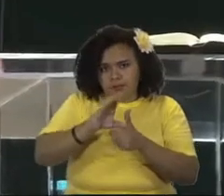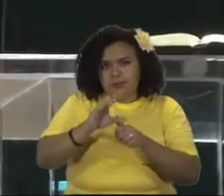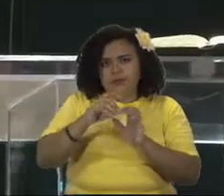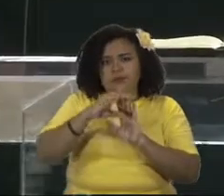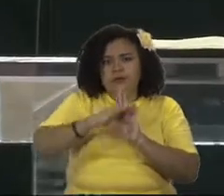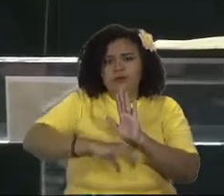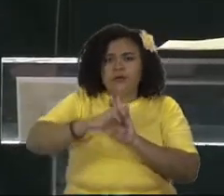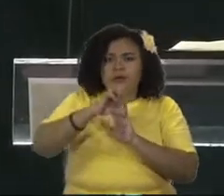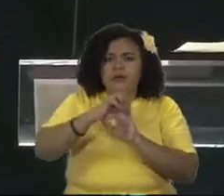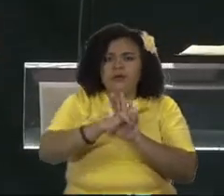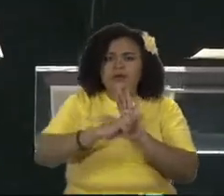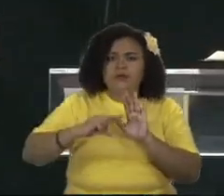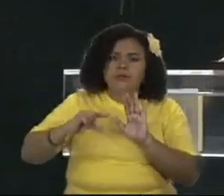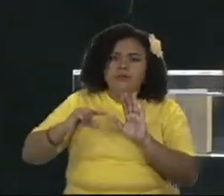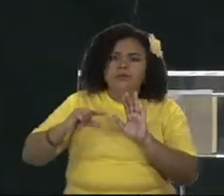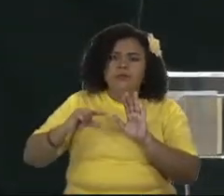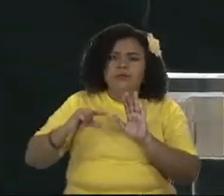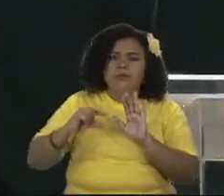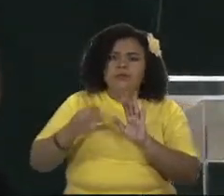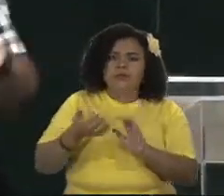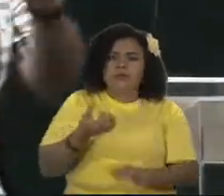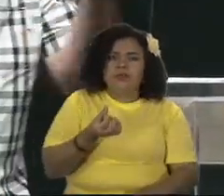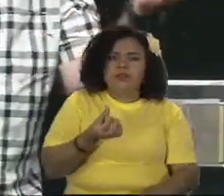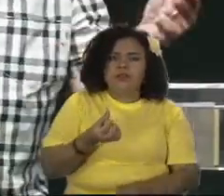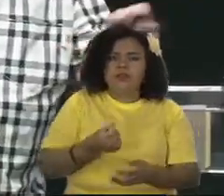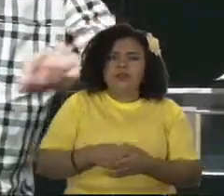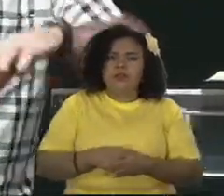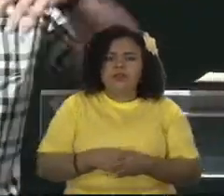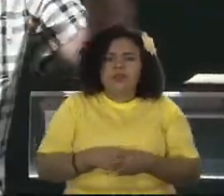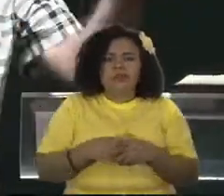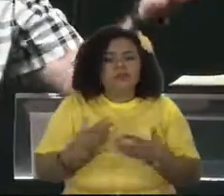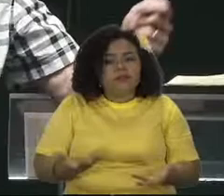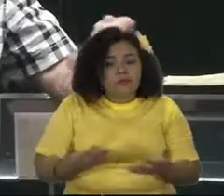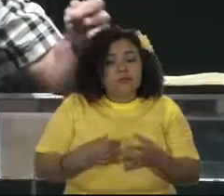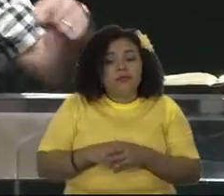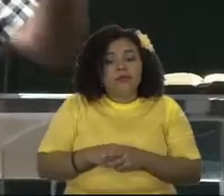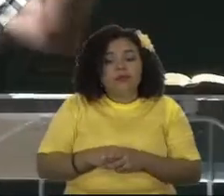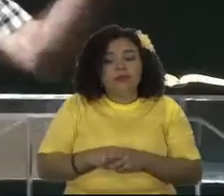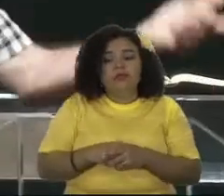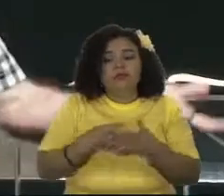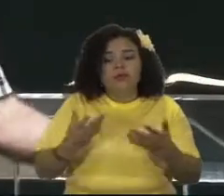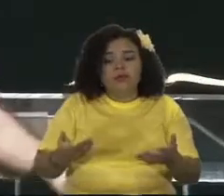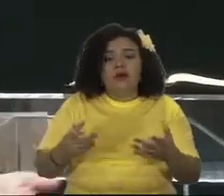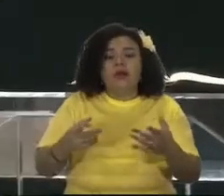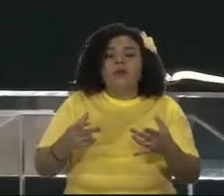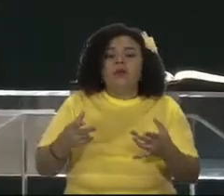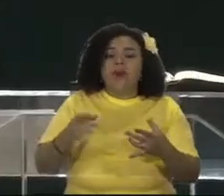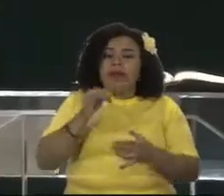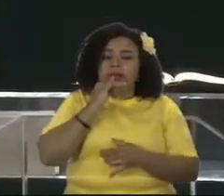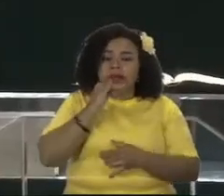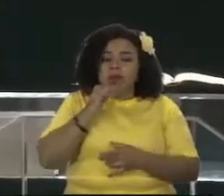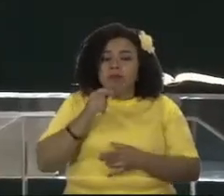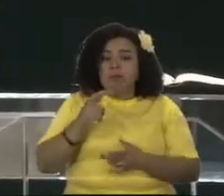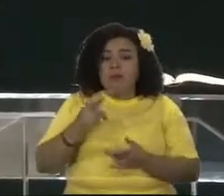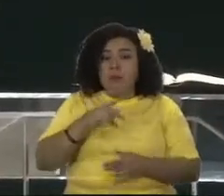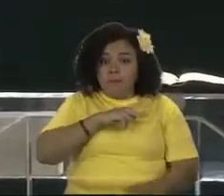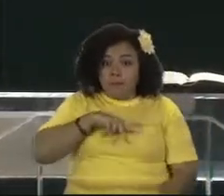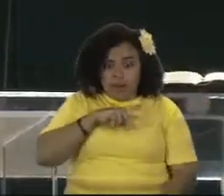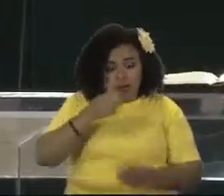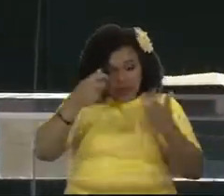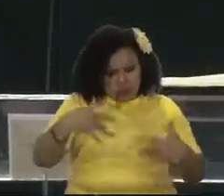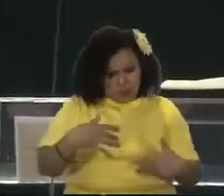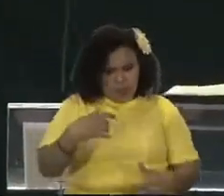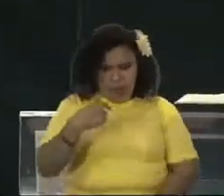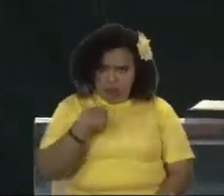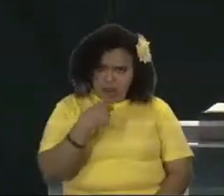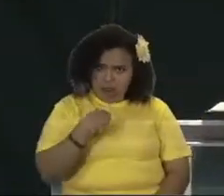chapter 9, to the Jews I became Jew, to those who didn't have the law, I became